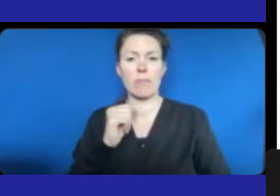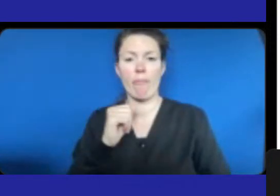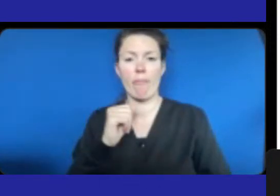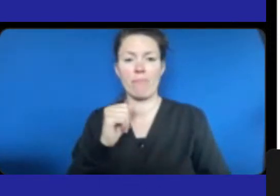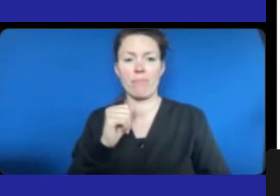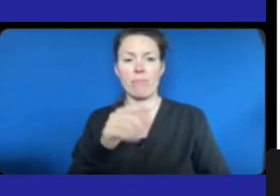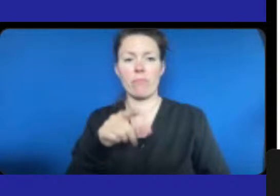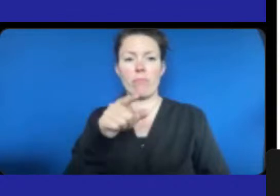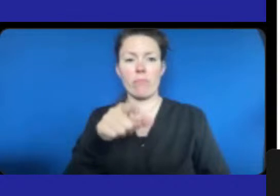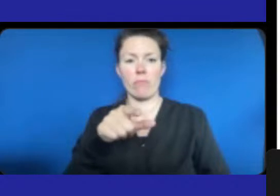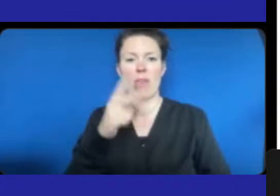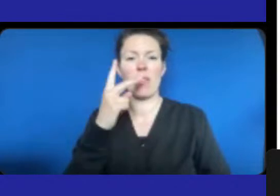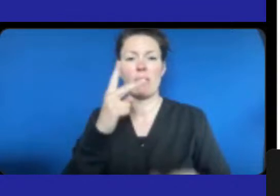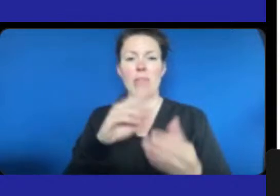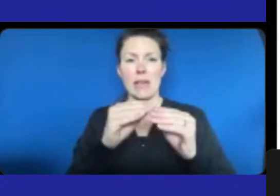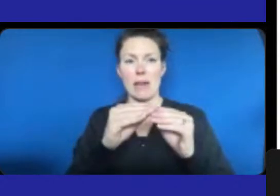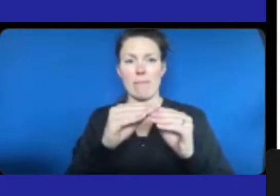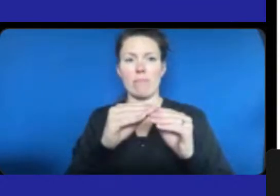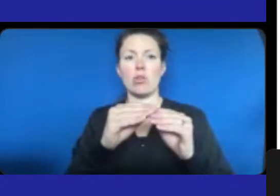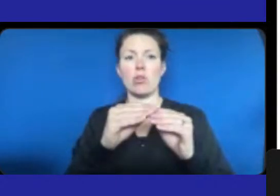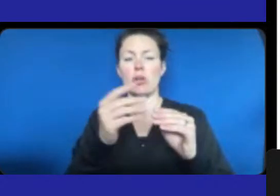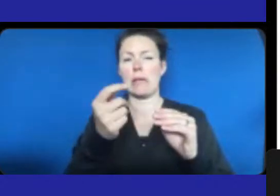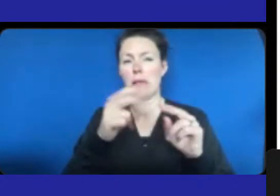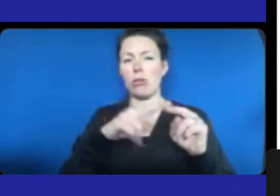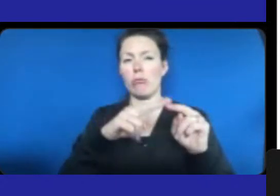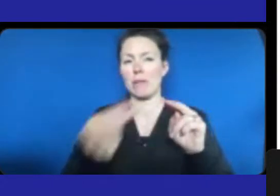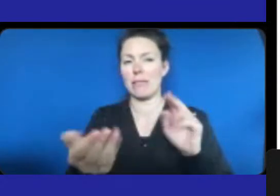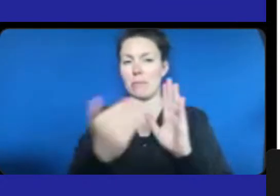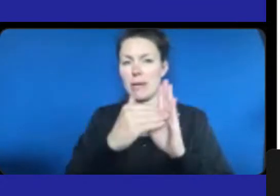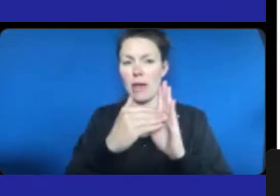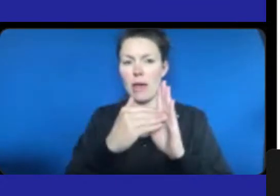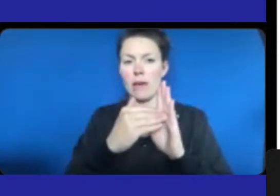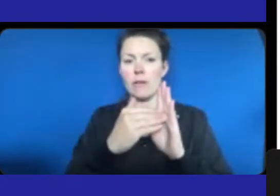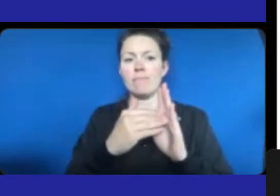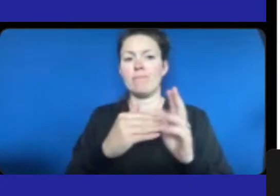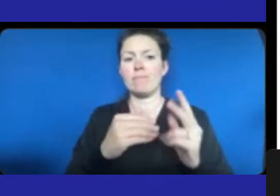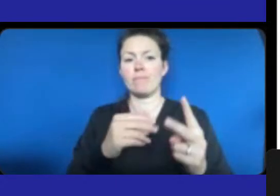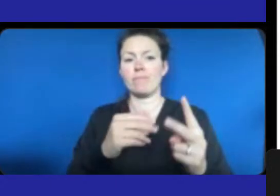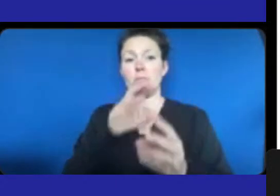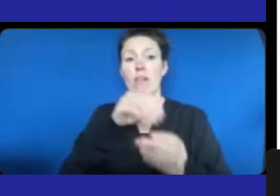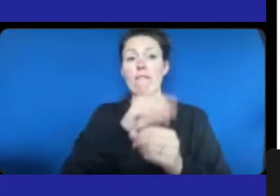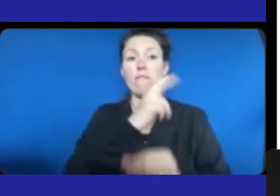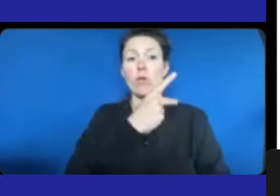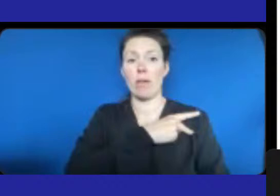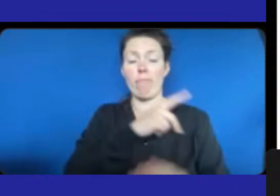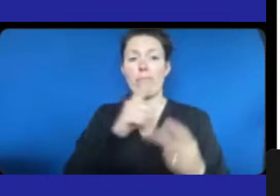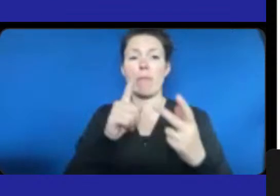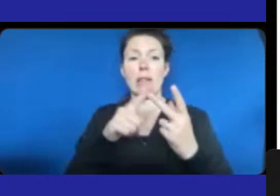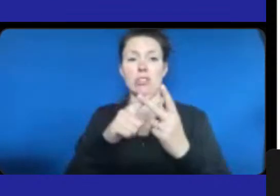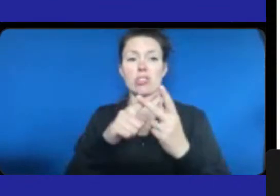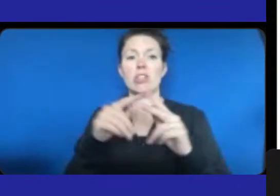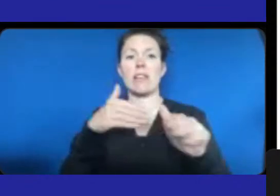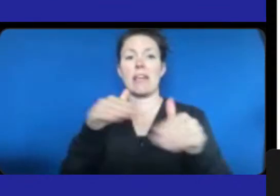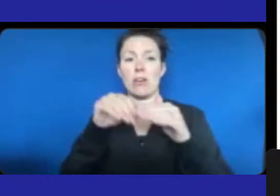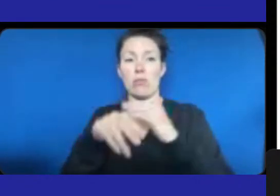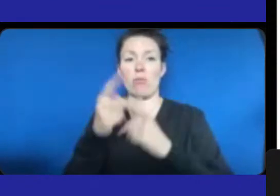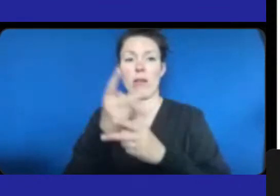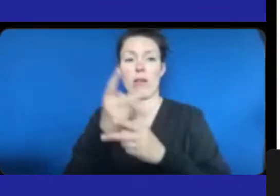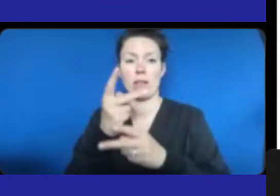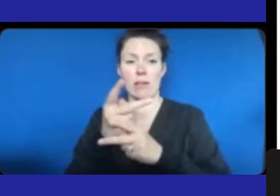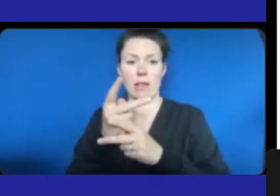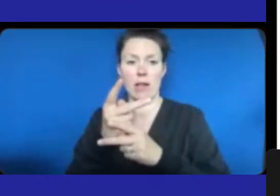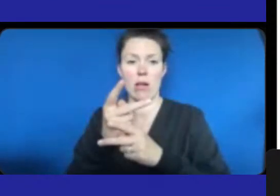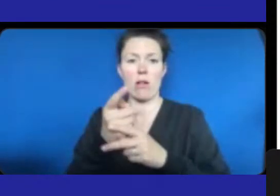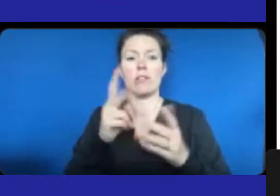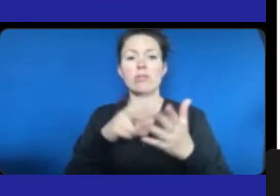that dipped both on the inpatient and ambulatory care side. I think, again, I would ascribe these largely to the Omicron experience. The